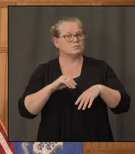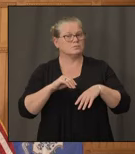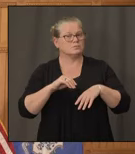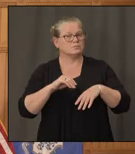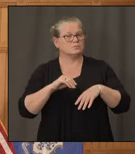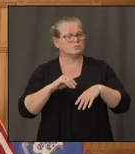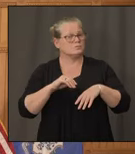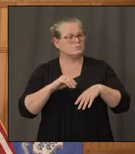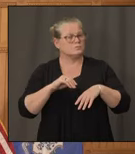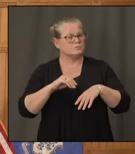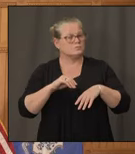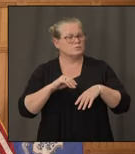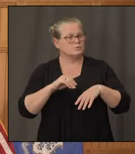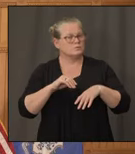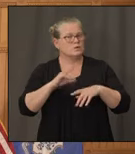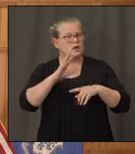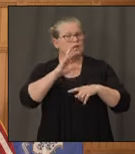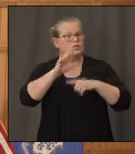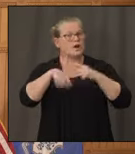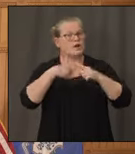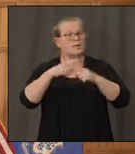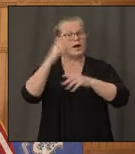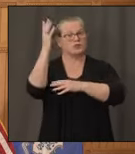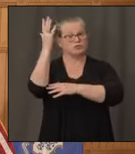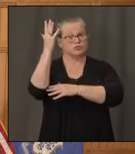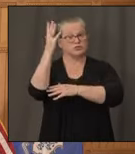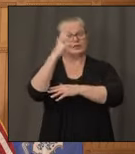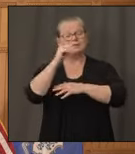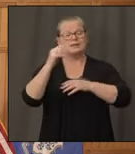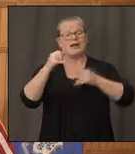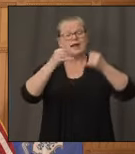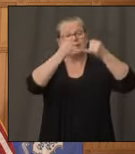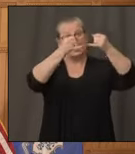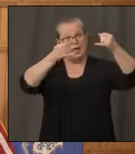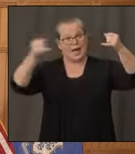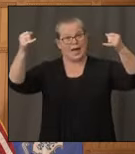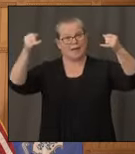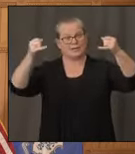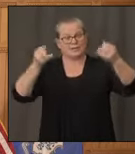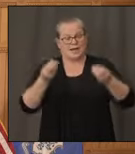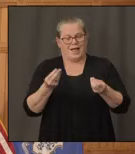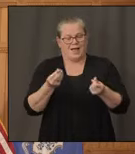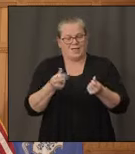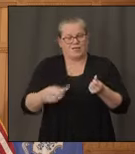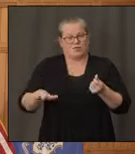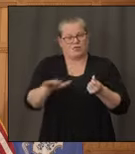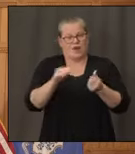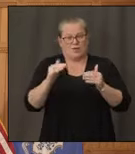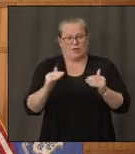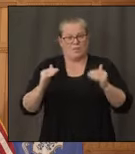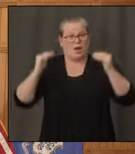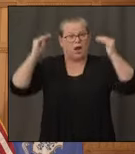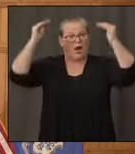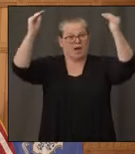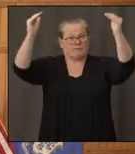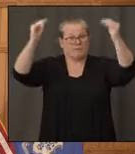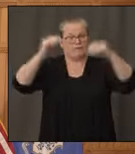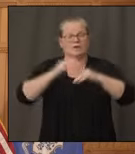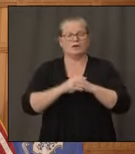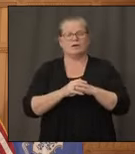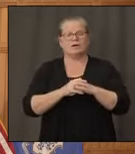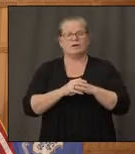just unavoidable considering the way the grid is set up and the way the power lines are in a heavily wooded state? Is this just